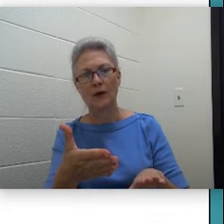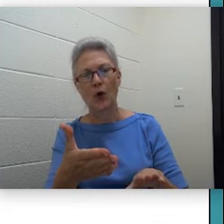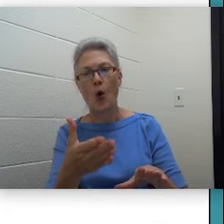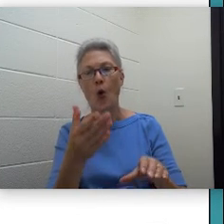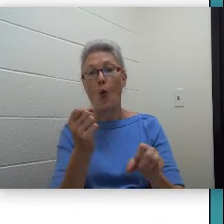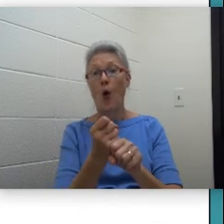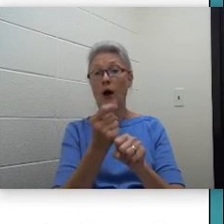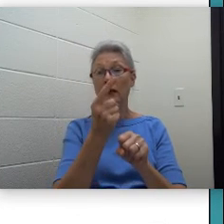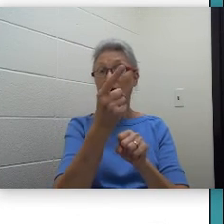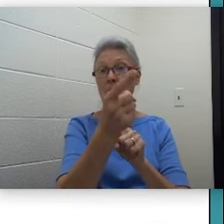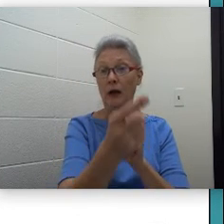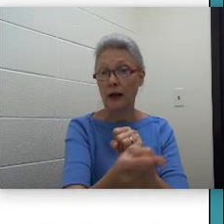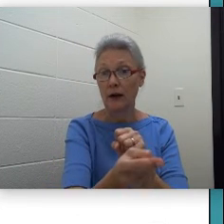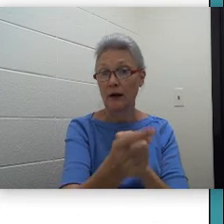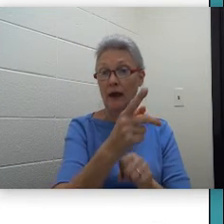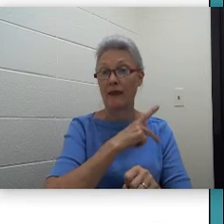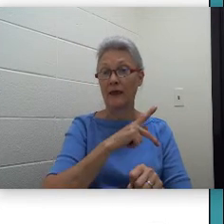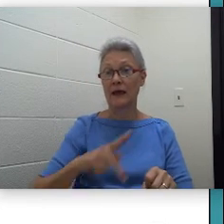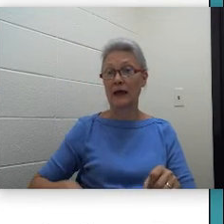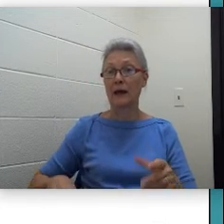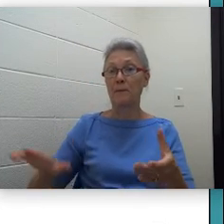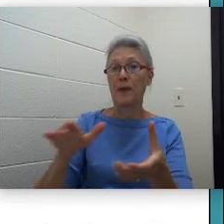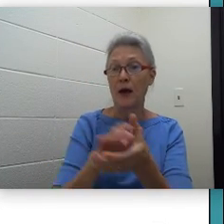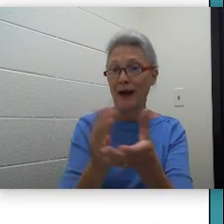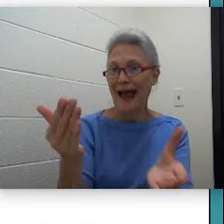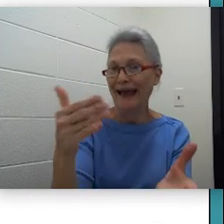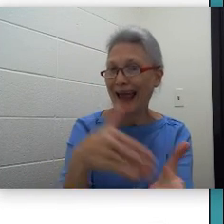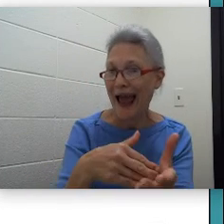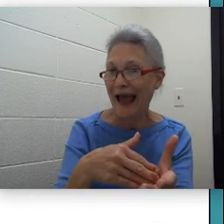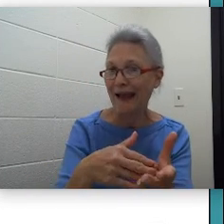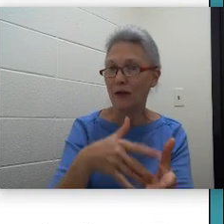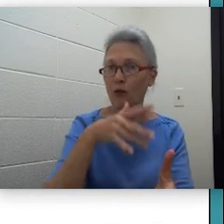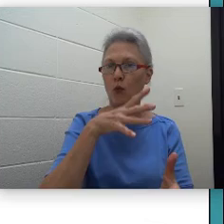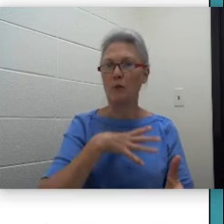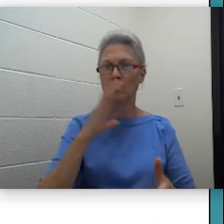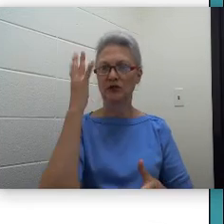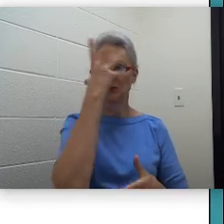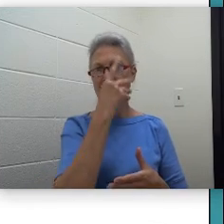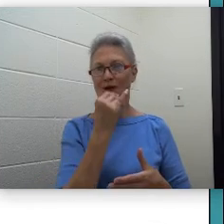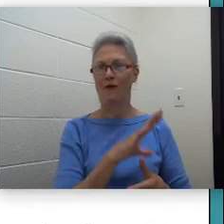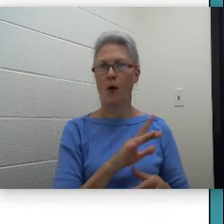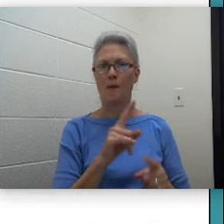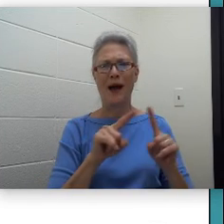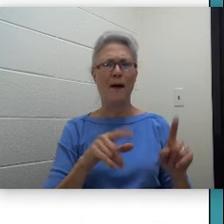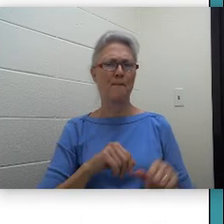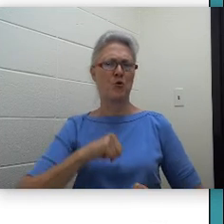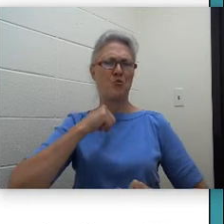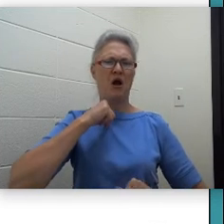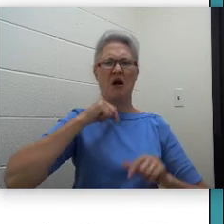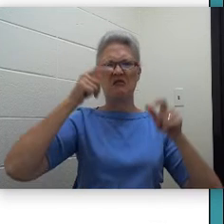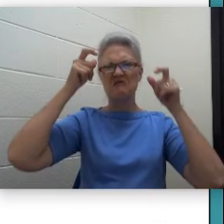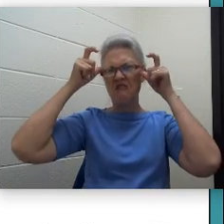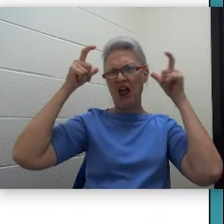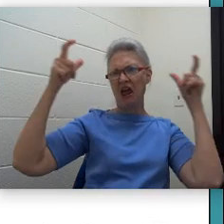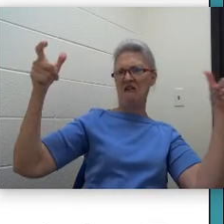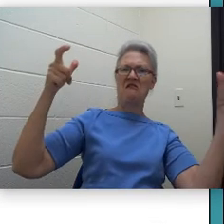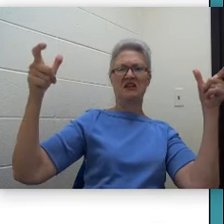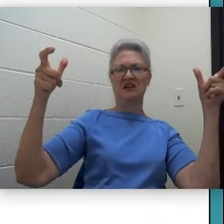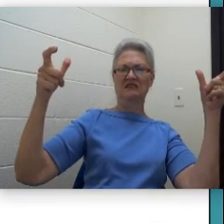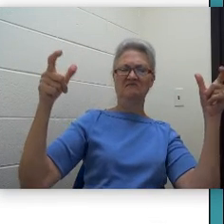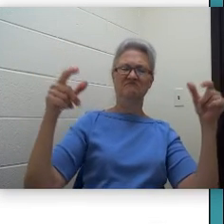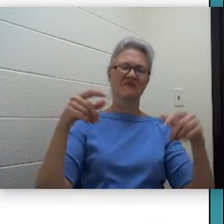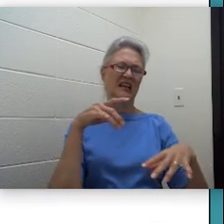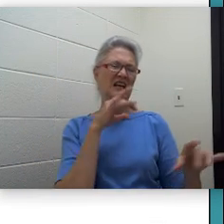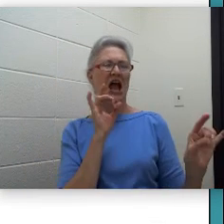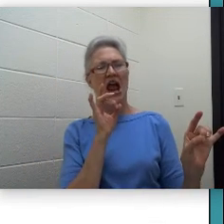himself another wife. She was a beautiful woman, but she was proud and arrogant. She could not stand it if anyone